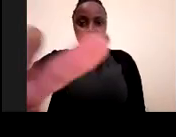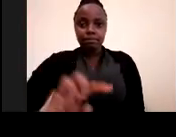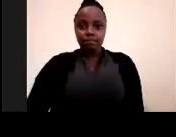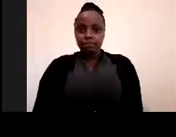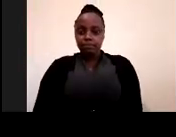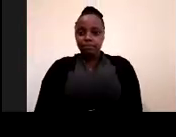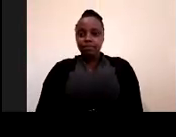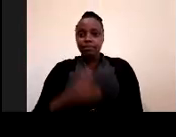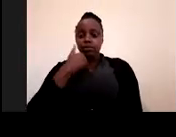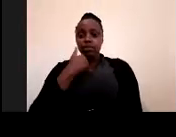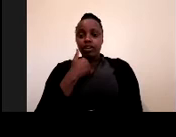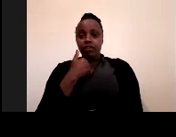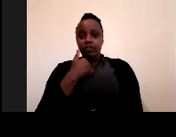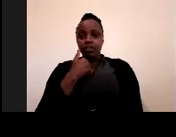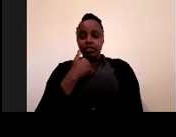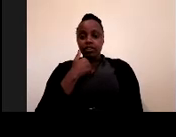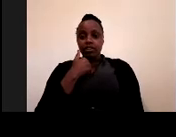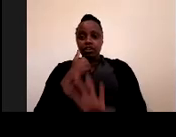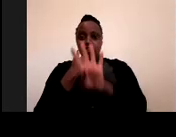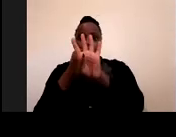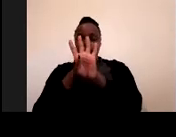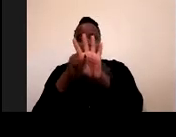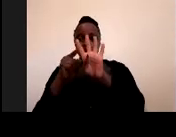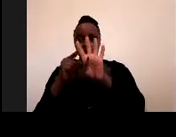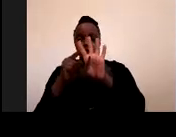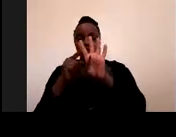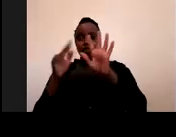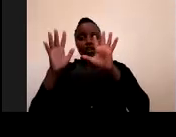we have four great panelists